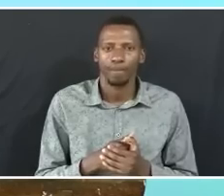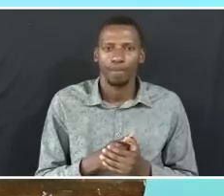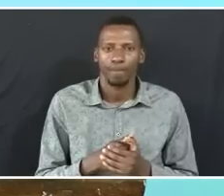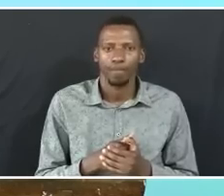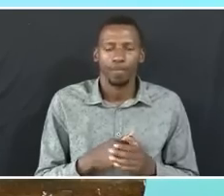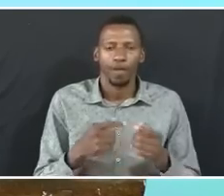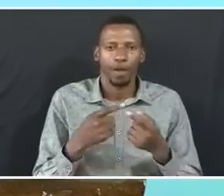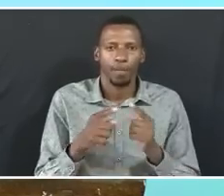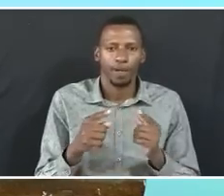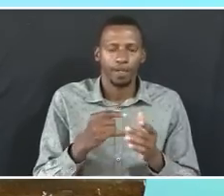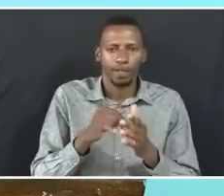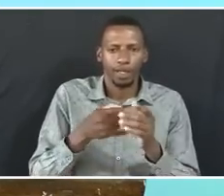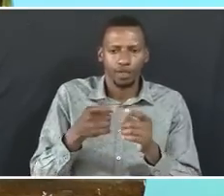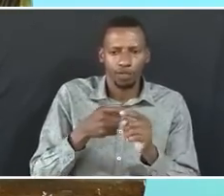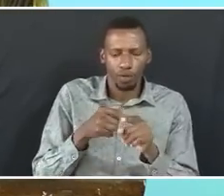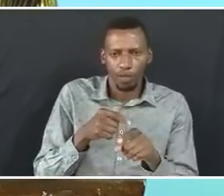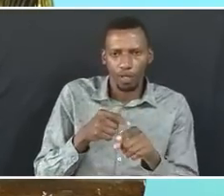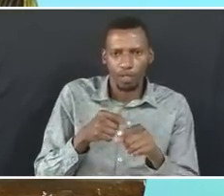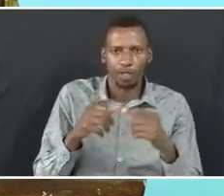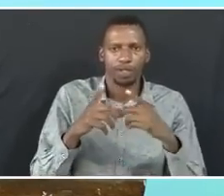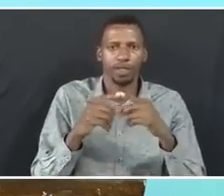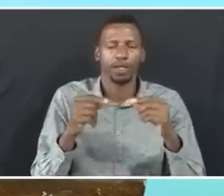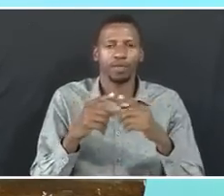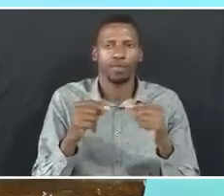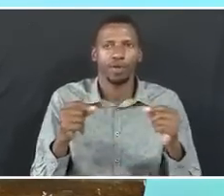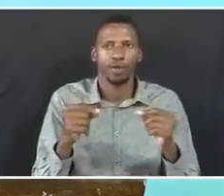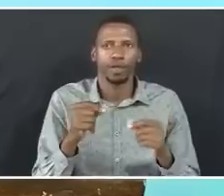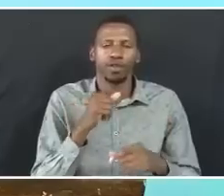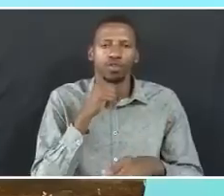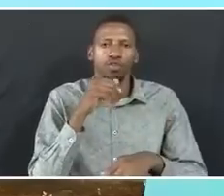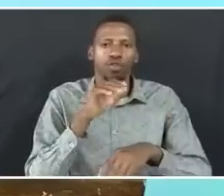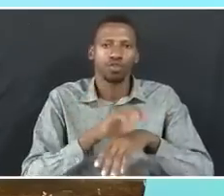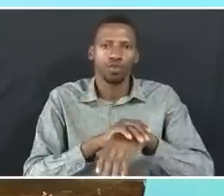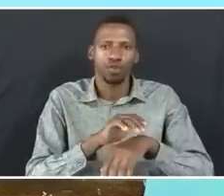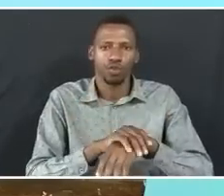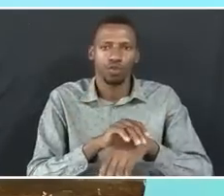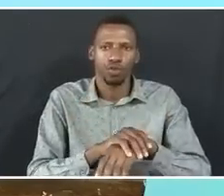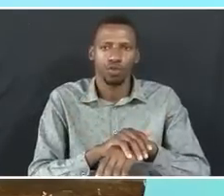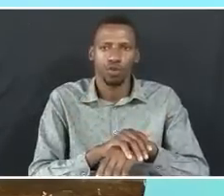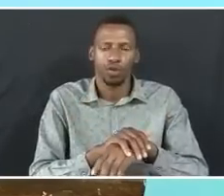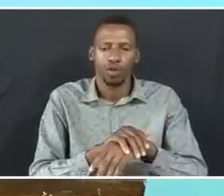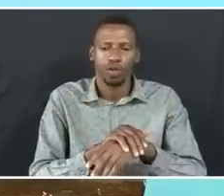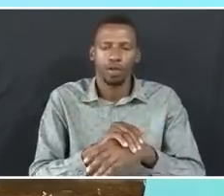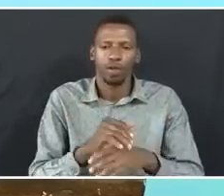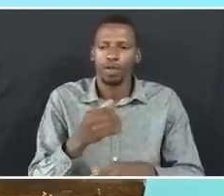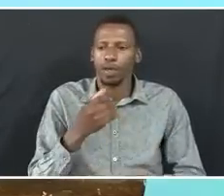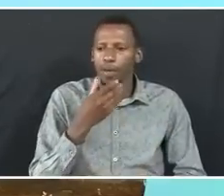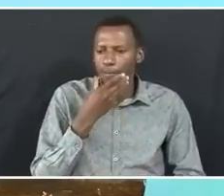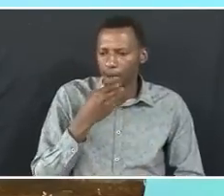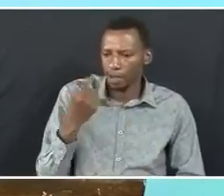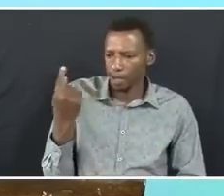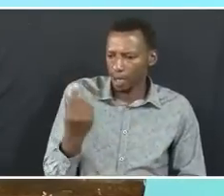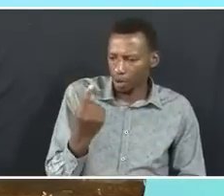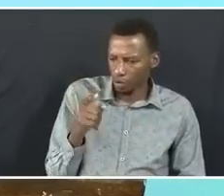But just from that statement, it is not good that man should be alone.